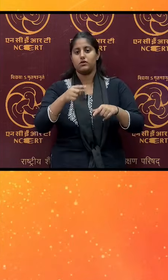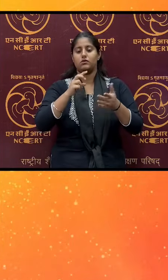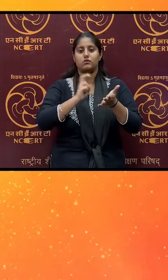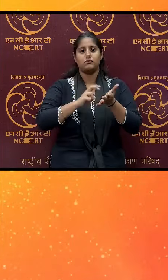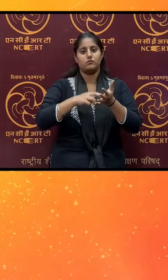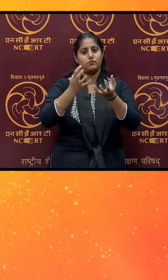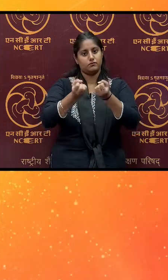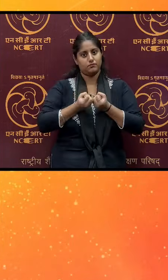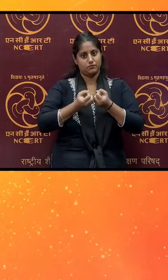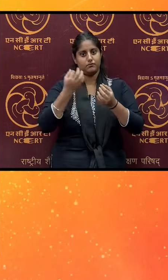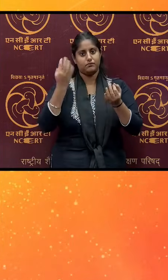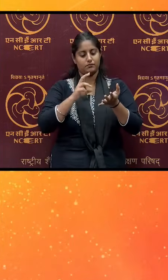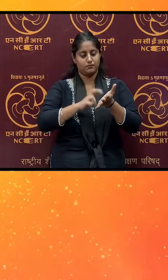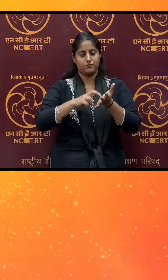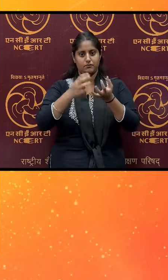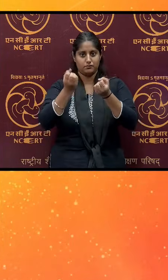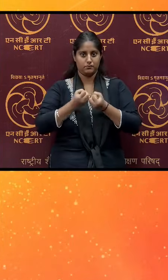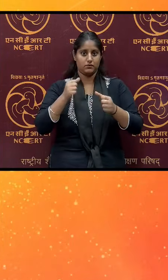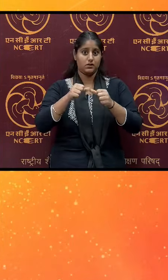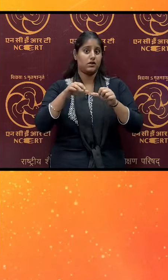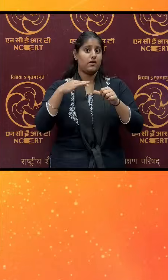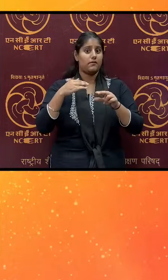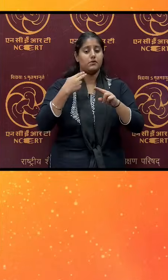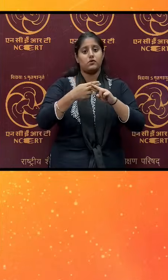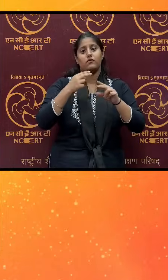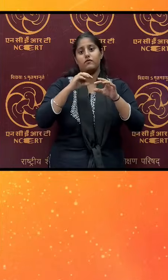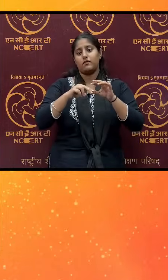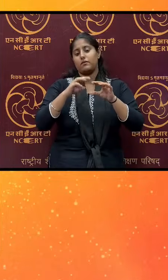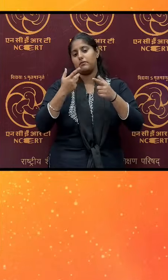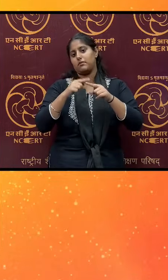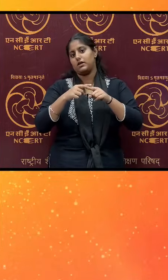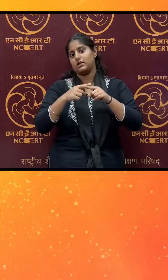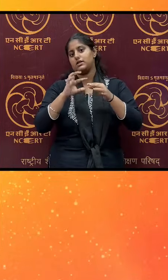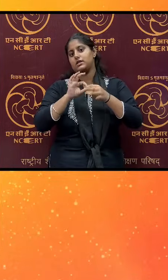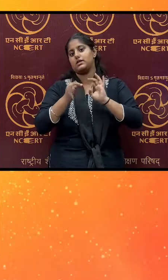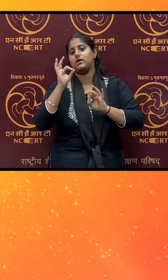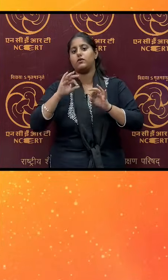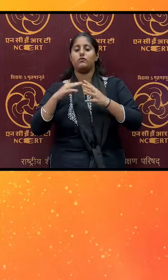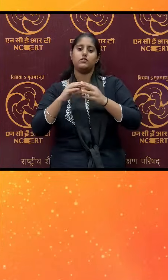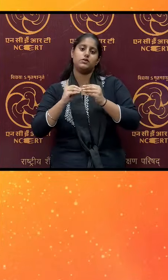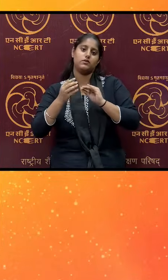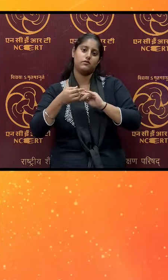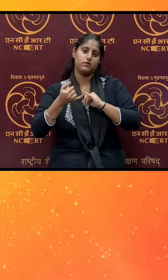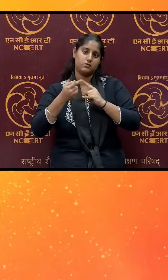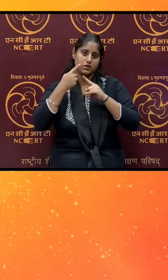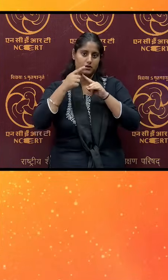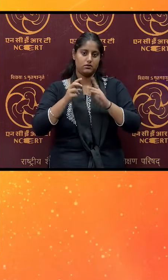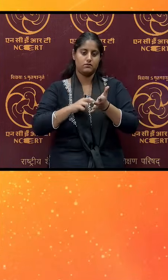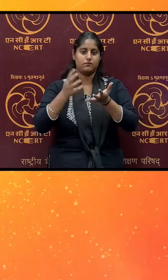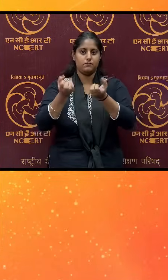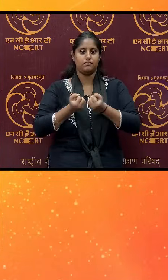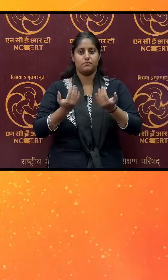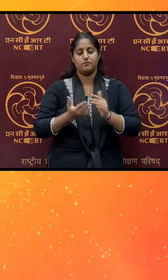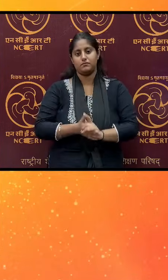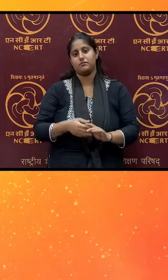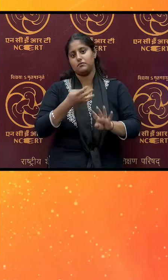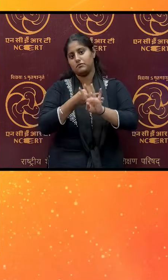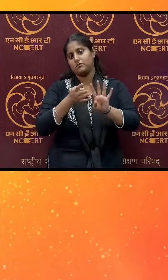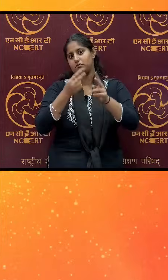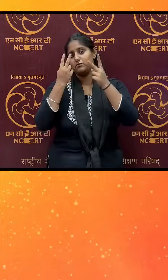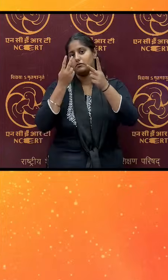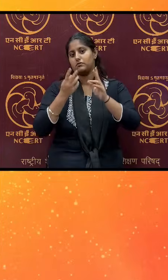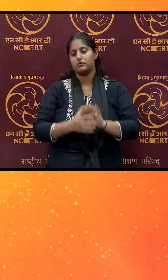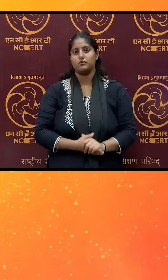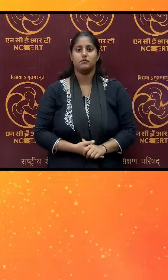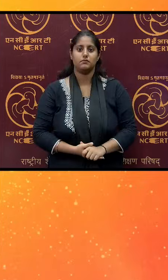textbooks. New textbooks are available on Amazon and Flipkart and on NCERT's official website. Now let's have a quick look